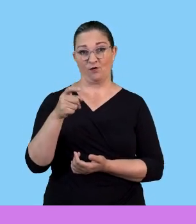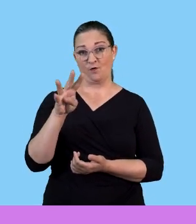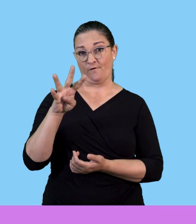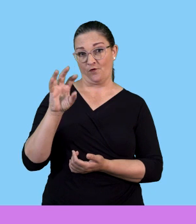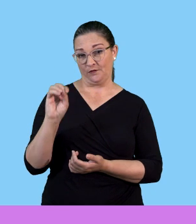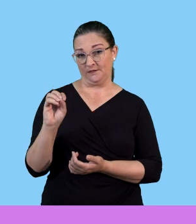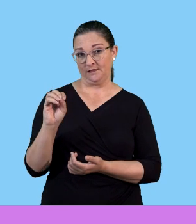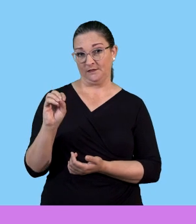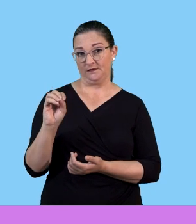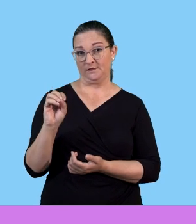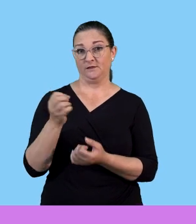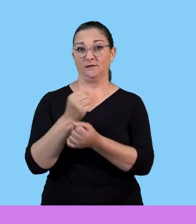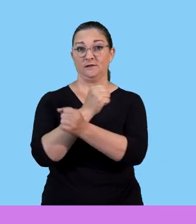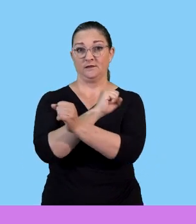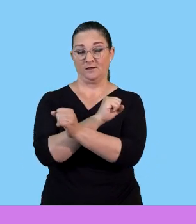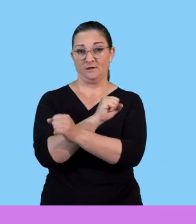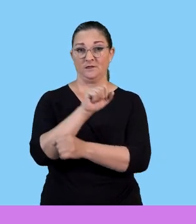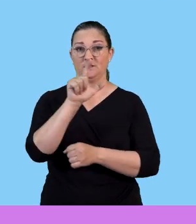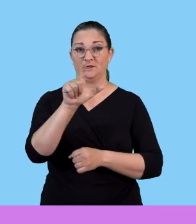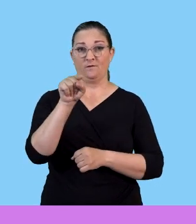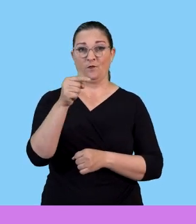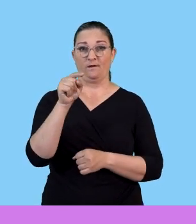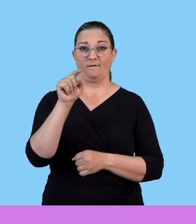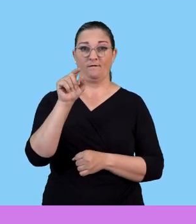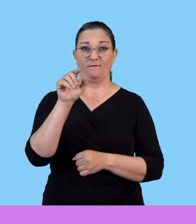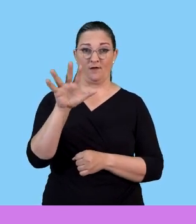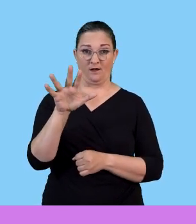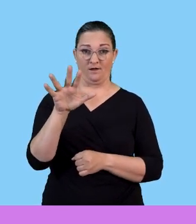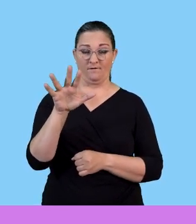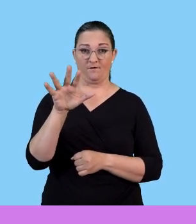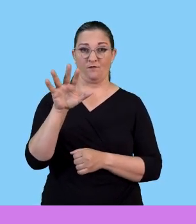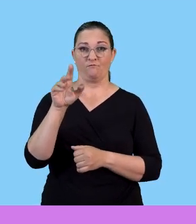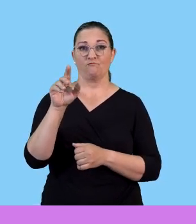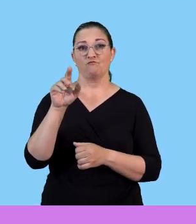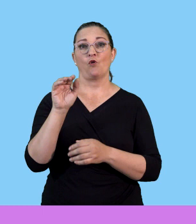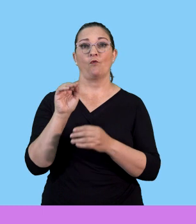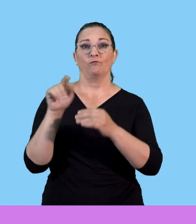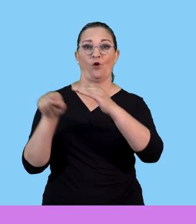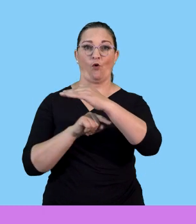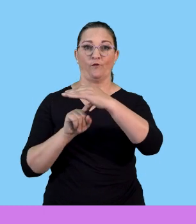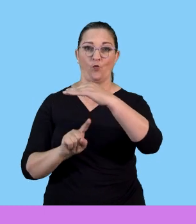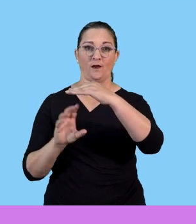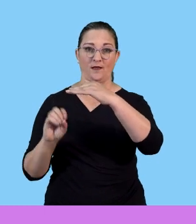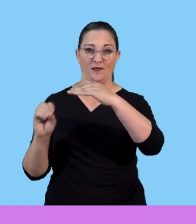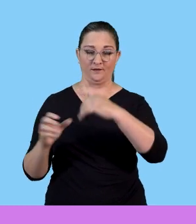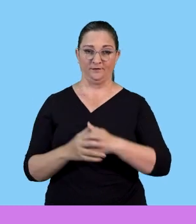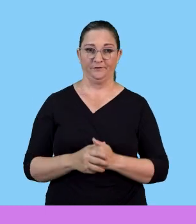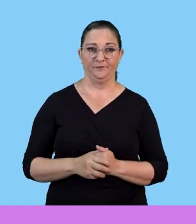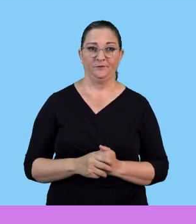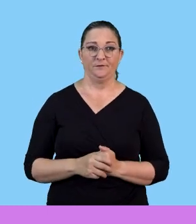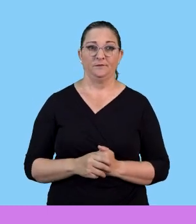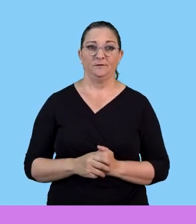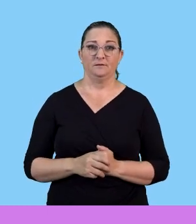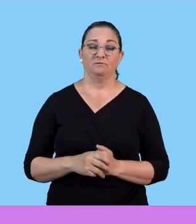19,398 Rand 40 times 7.5 over 100,